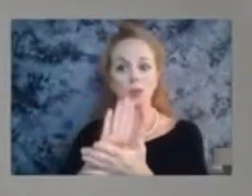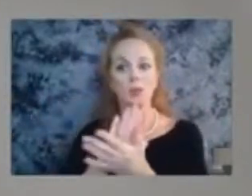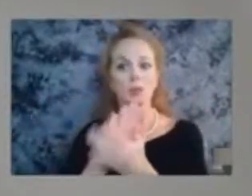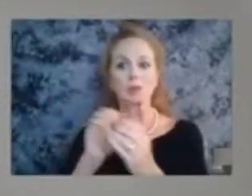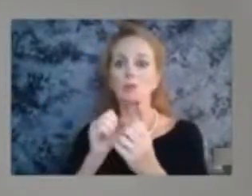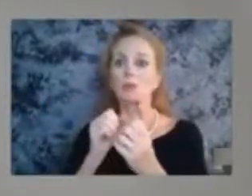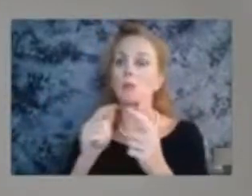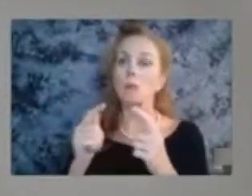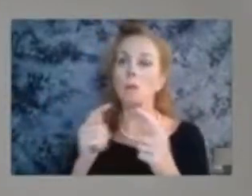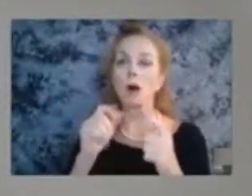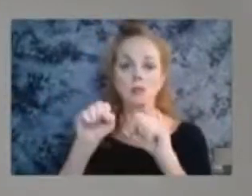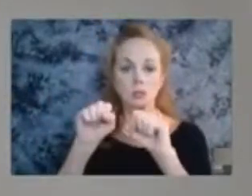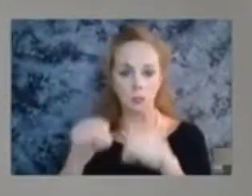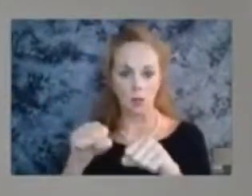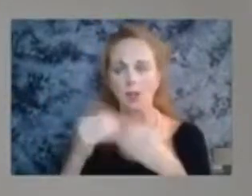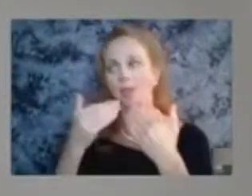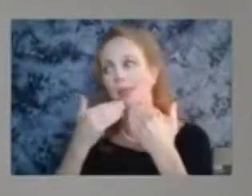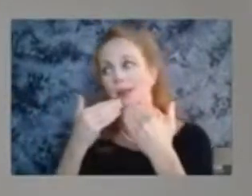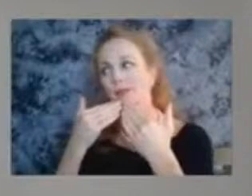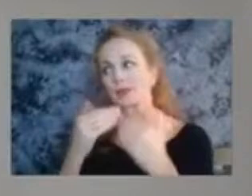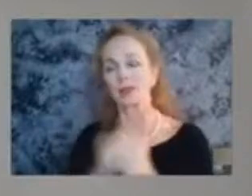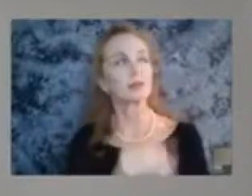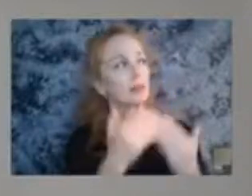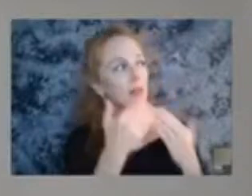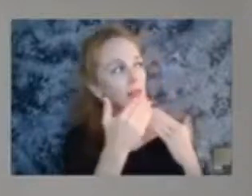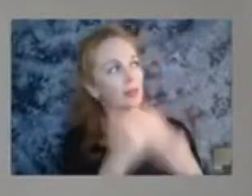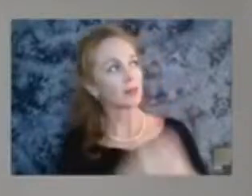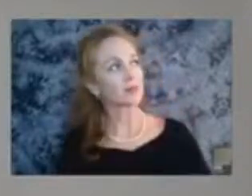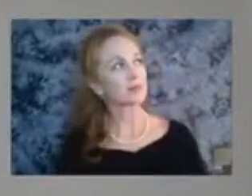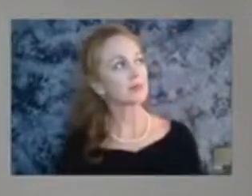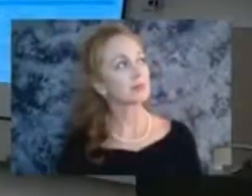for that call. Thank you.